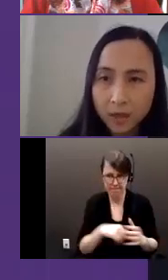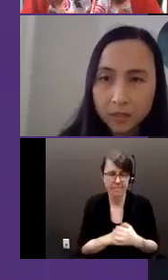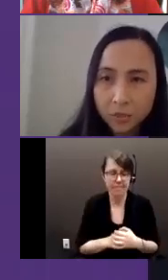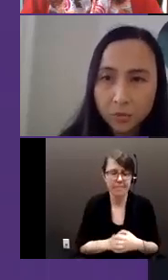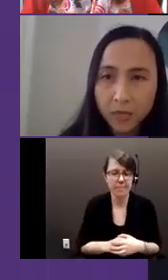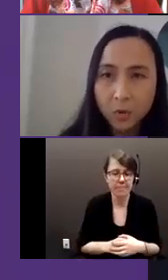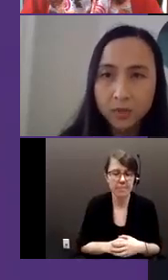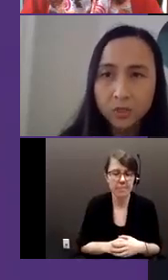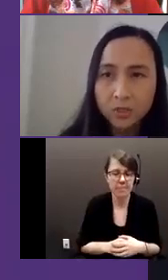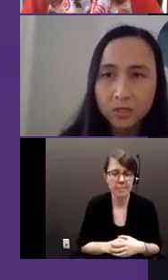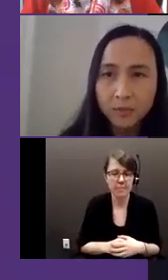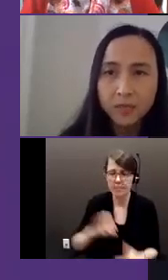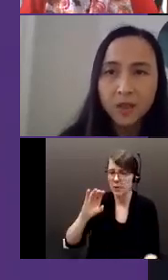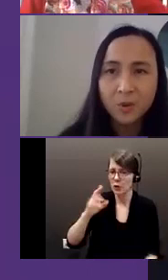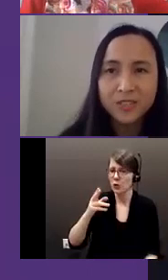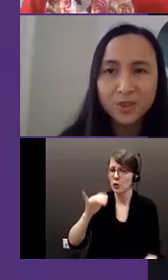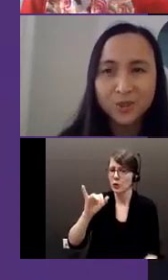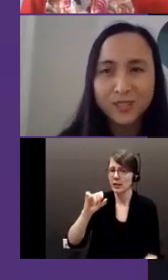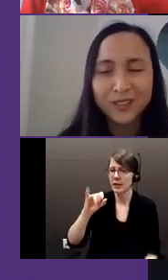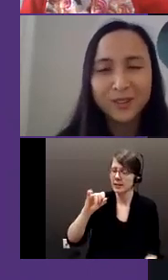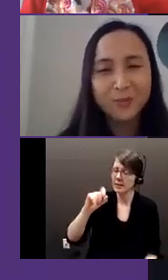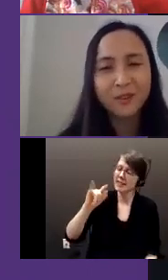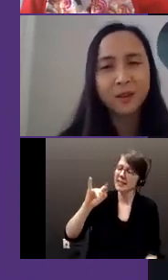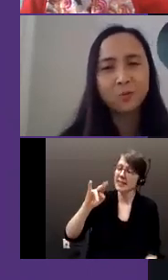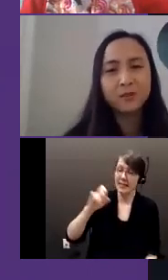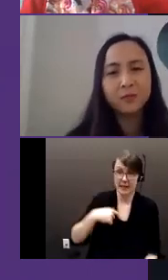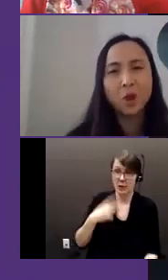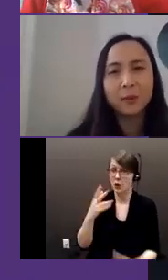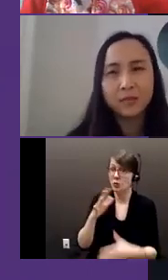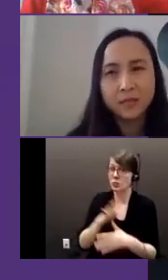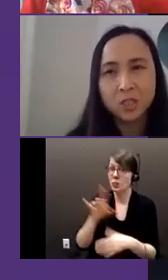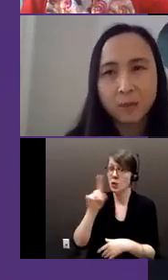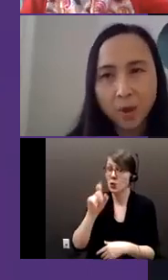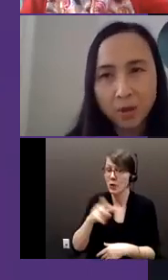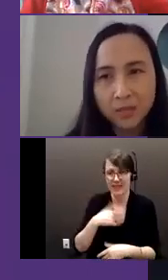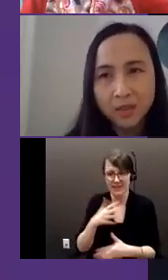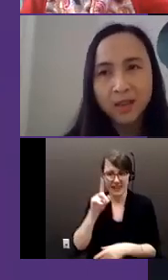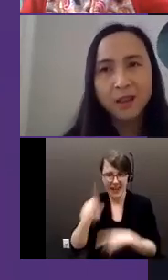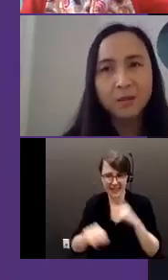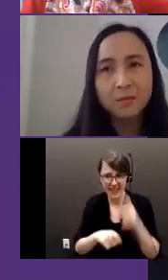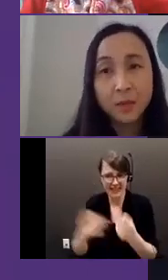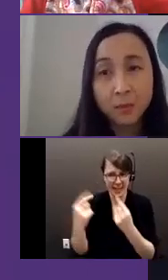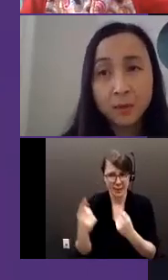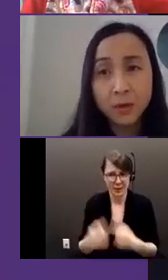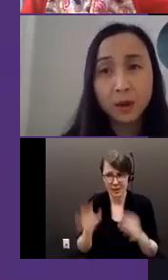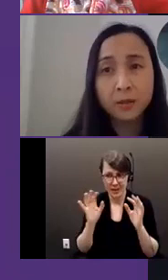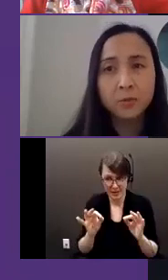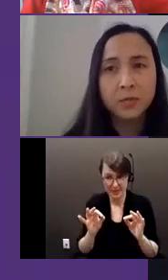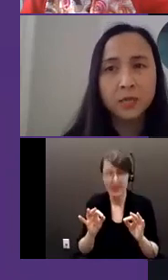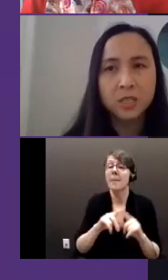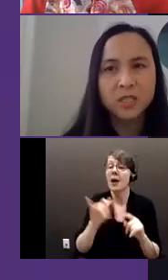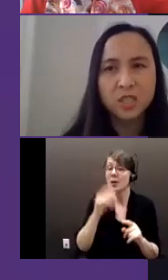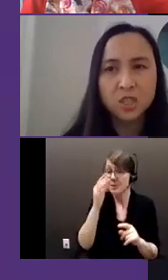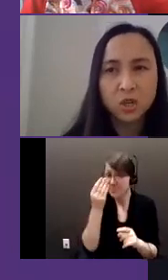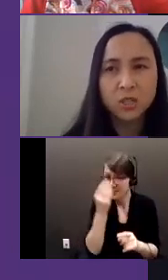I've asked the two main questions, but wanted to also tell you that we have had wonderful comments in the chat box. Deborah McCarthy was